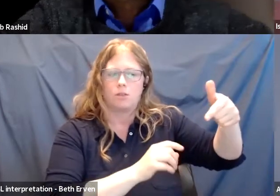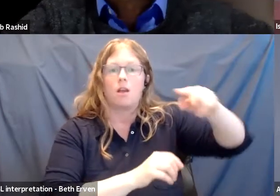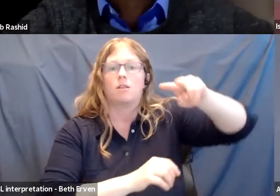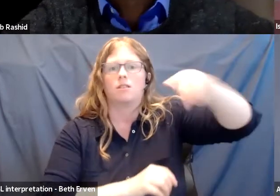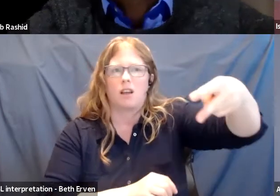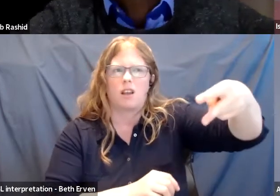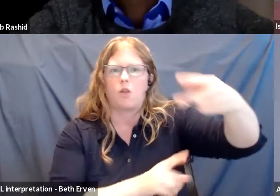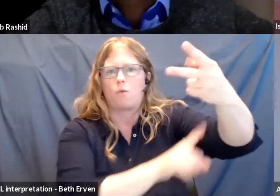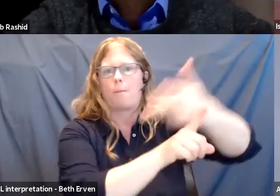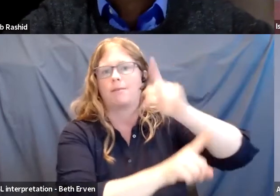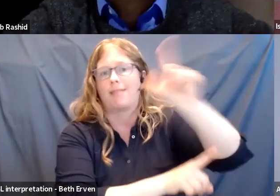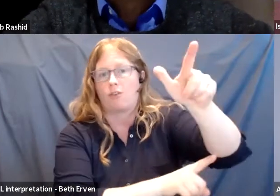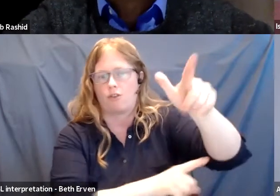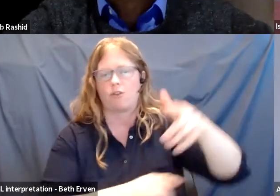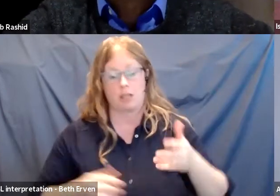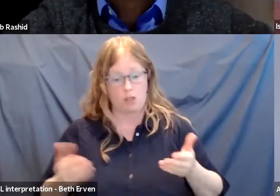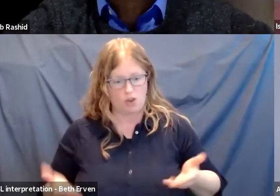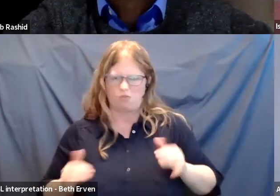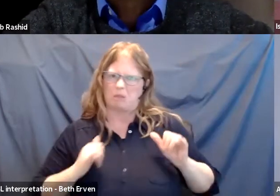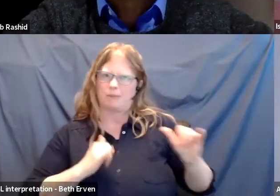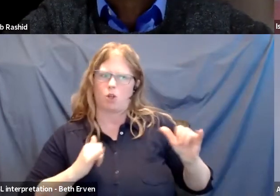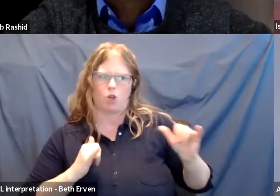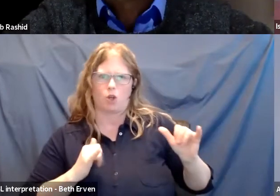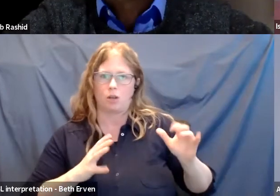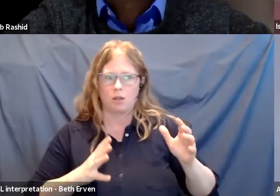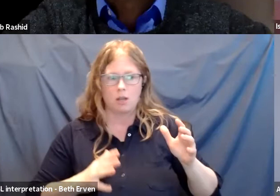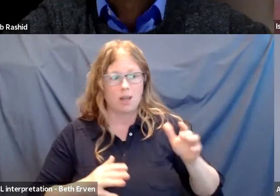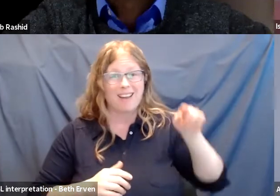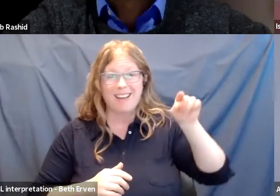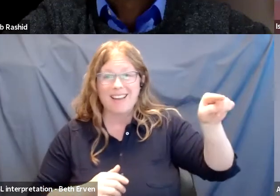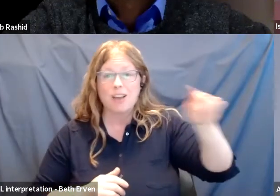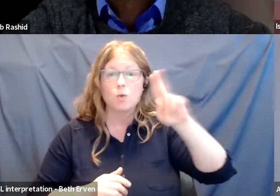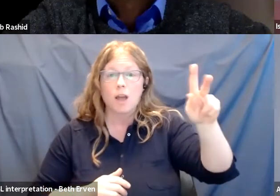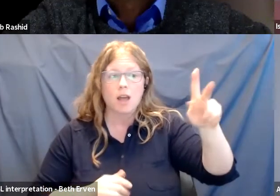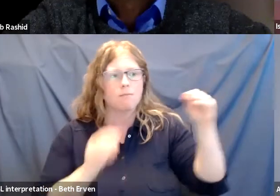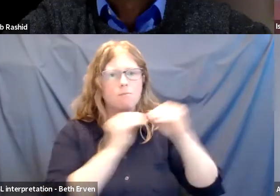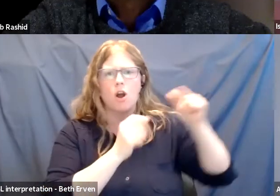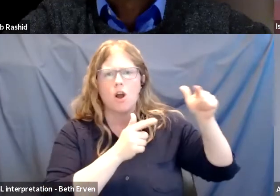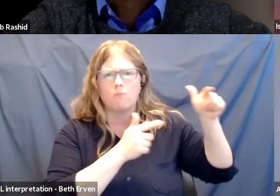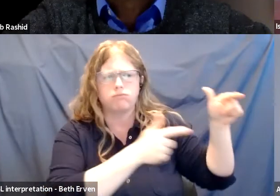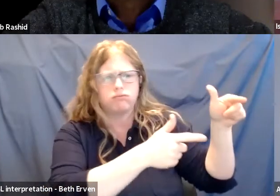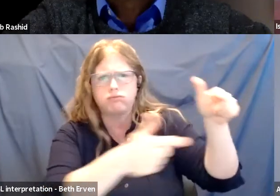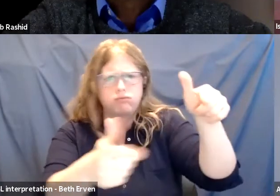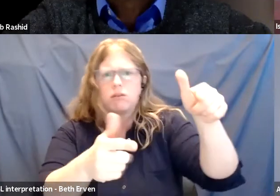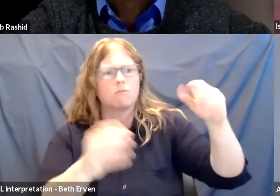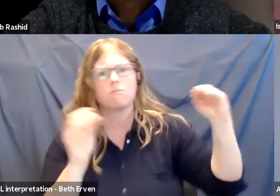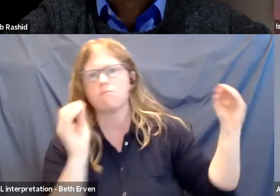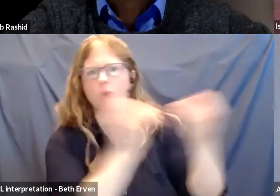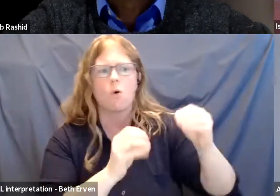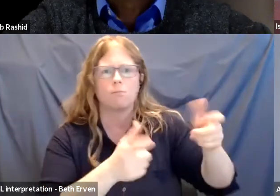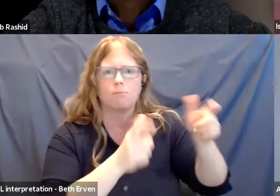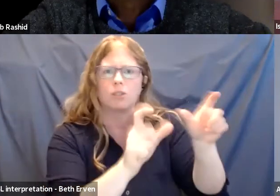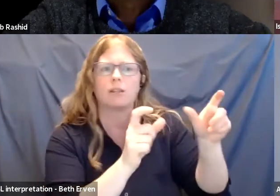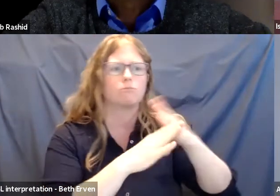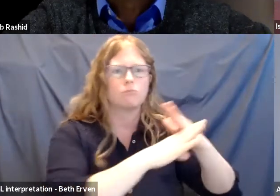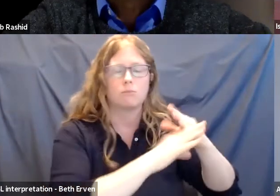3 months. And they were able to vaccinate significantly faster and protect their population significantly faster. You watch that curve in